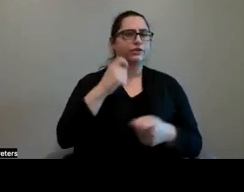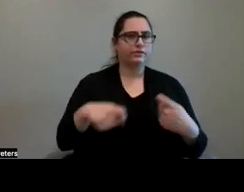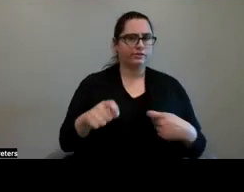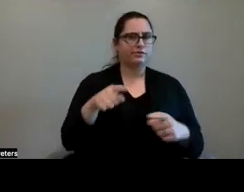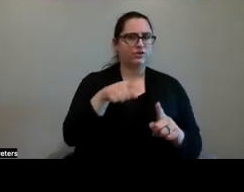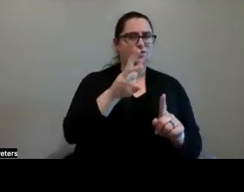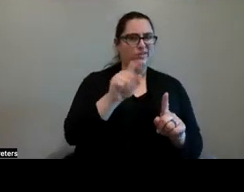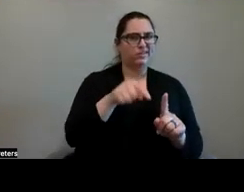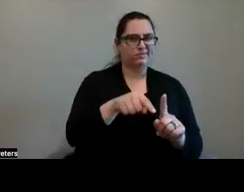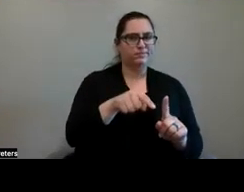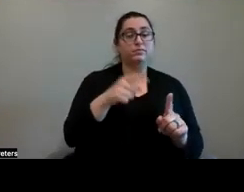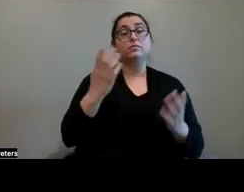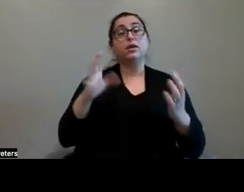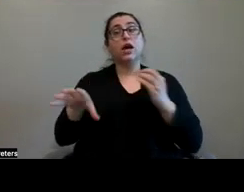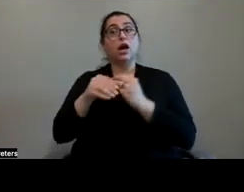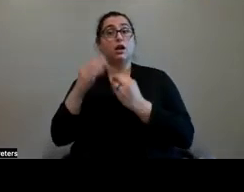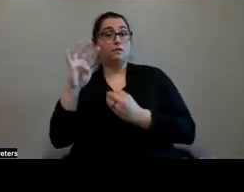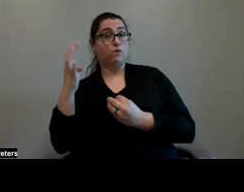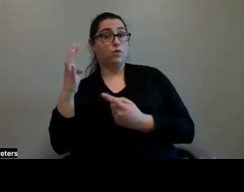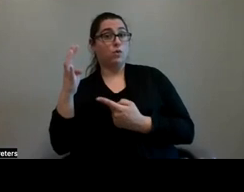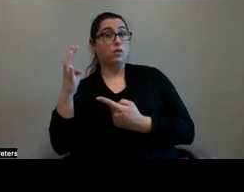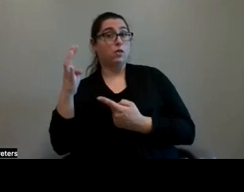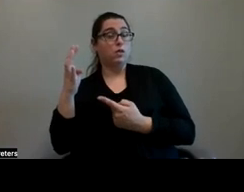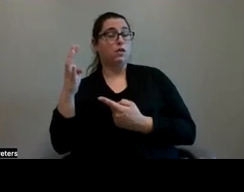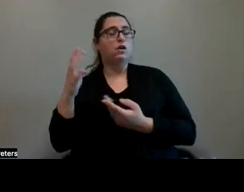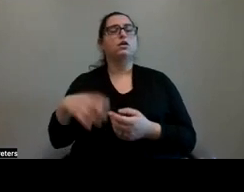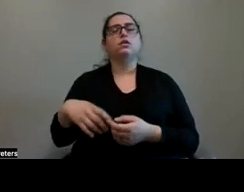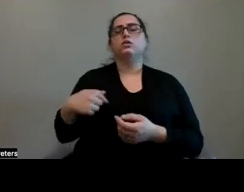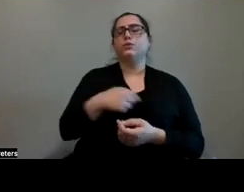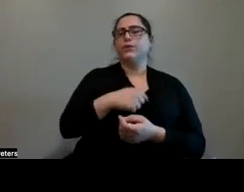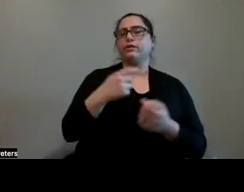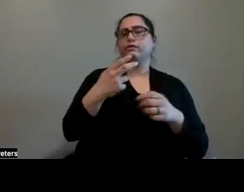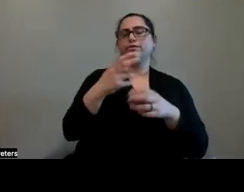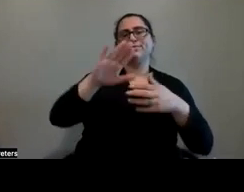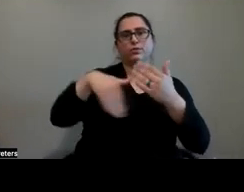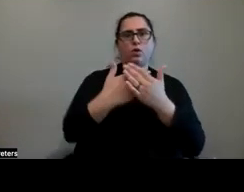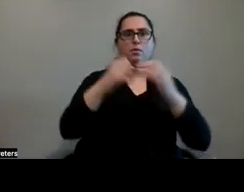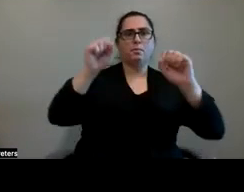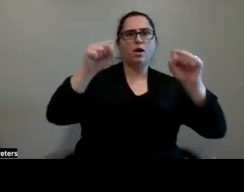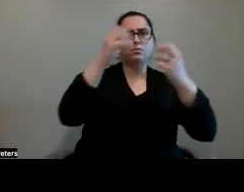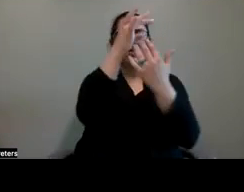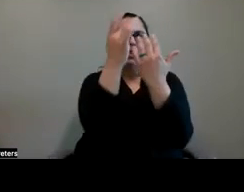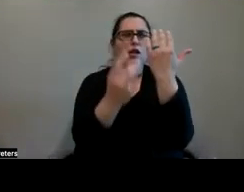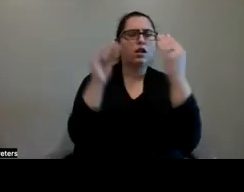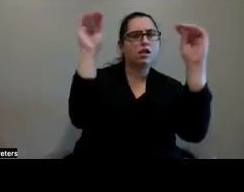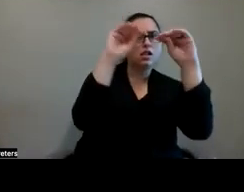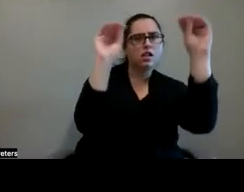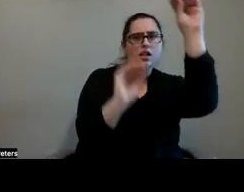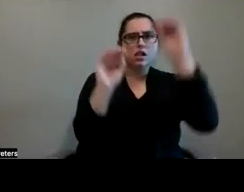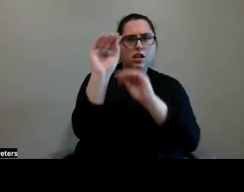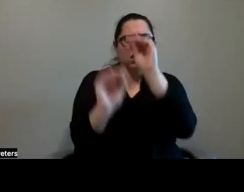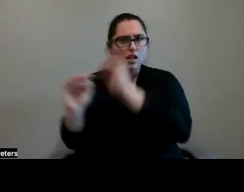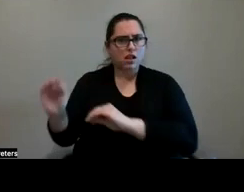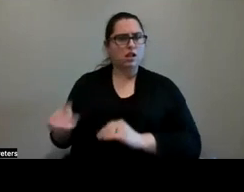affinity, maybe a 4th one. And so we recombine all possible combinations of these 4